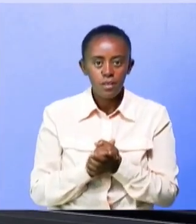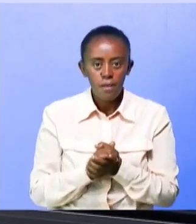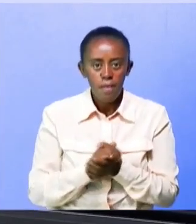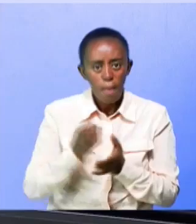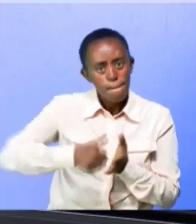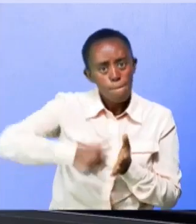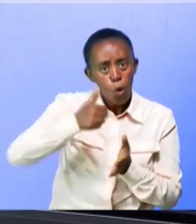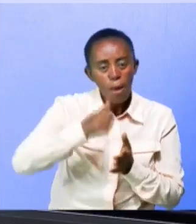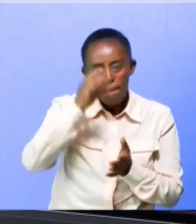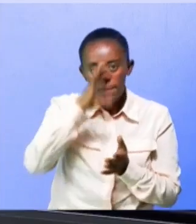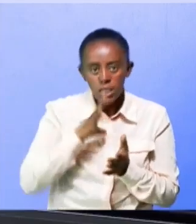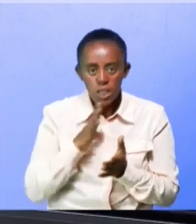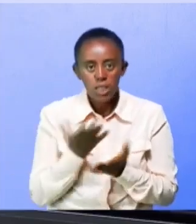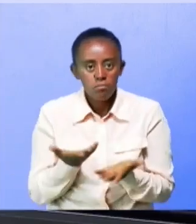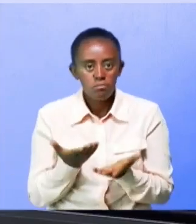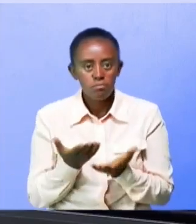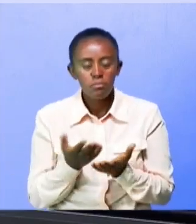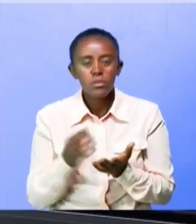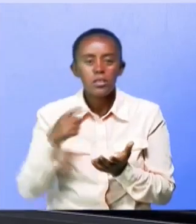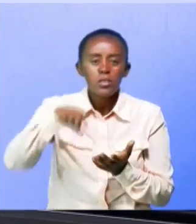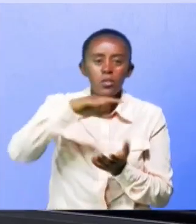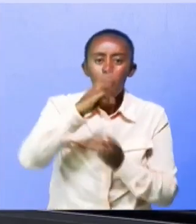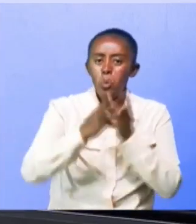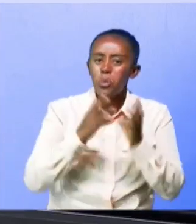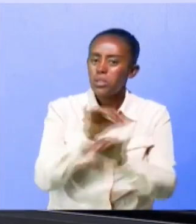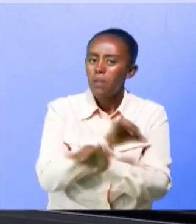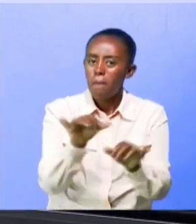the country and in the world too.